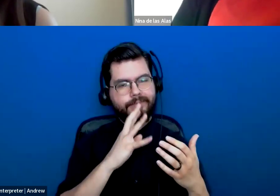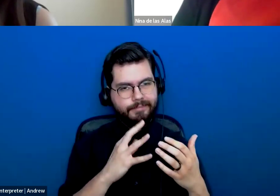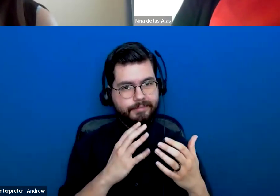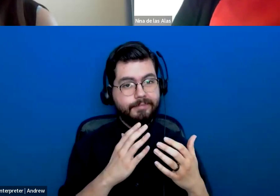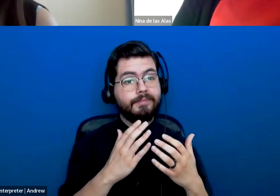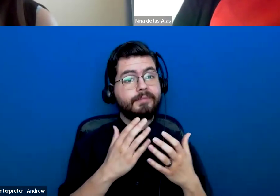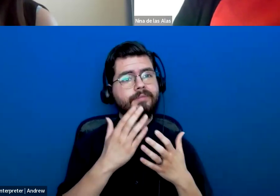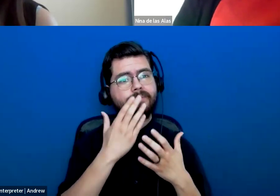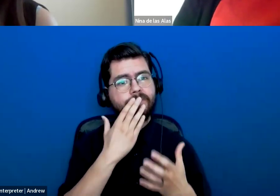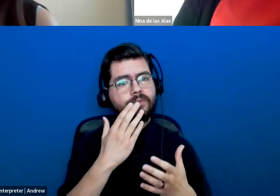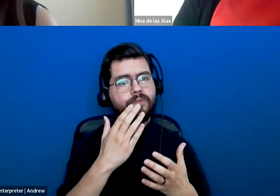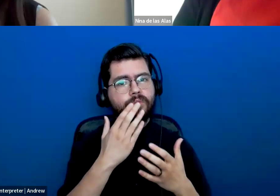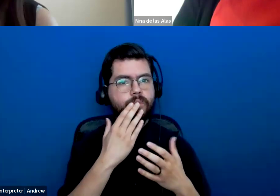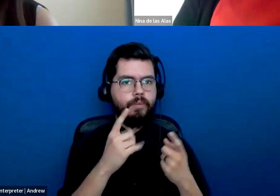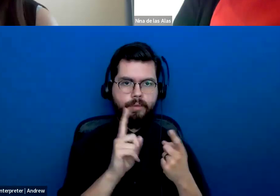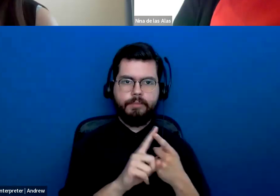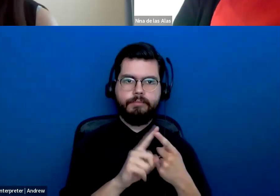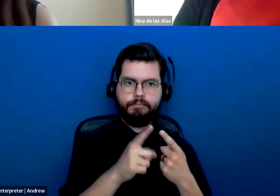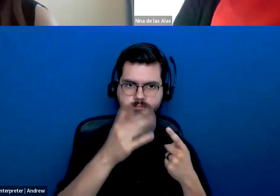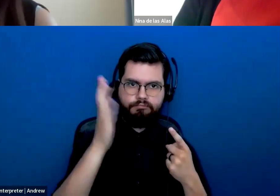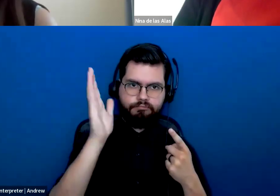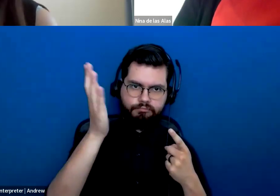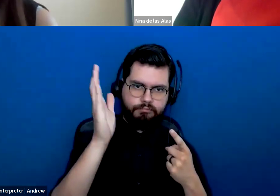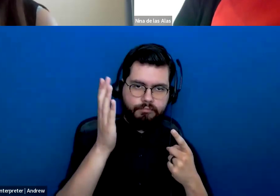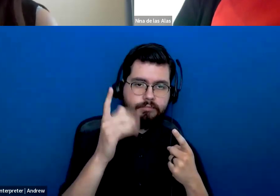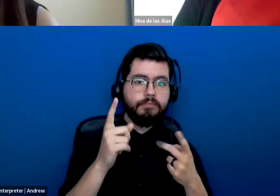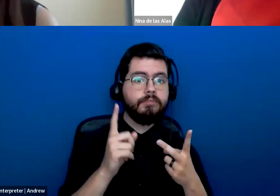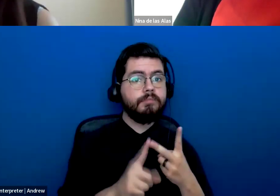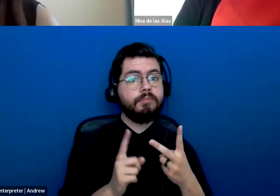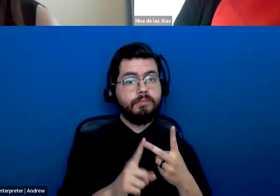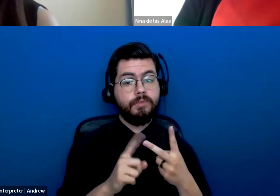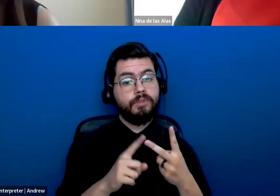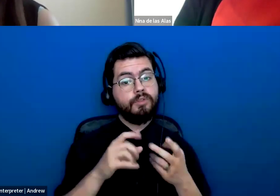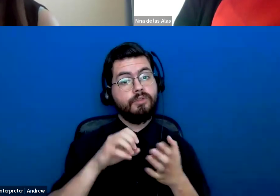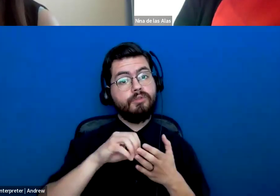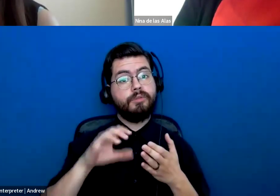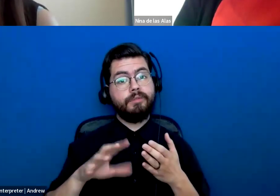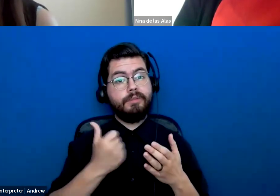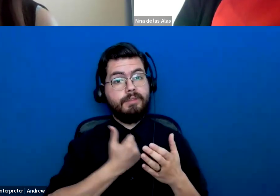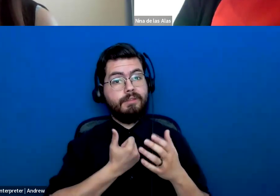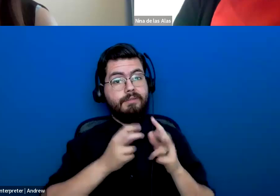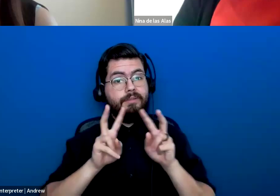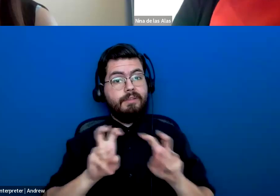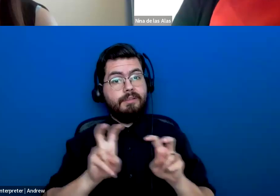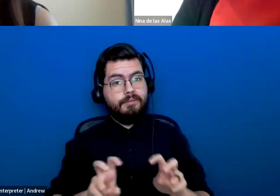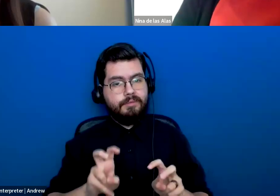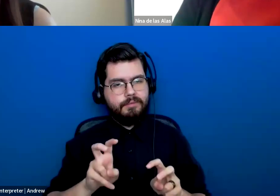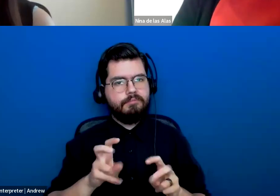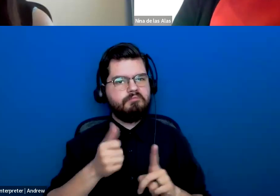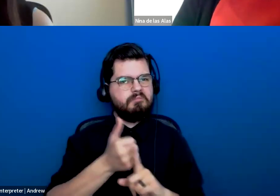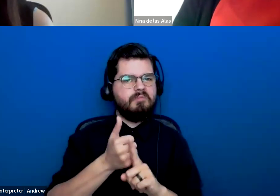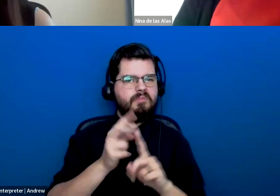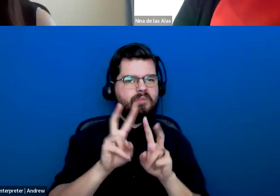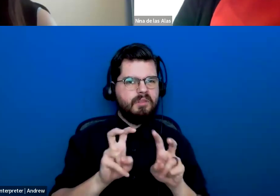much, one for your presentation. I've been thinking a lot about students' self-assessment of their own preparation and preparedness, in